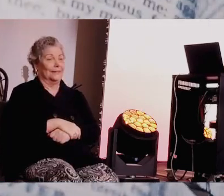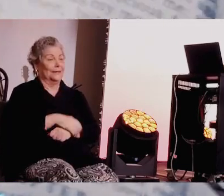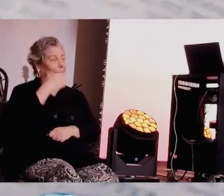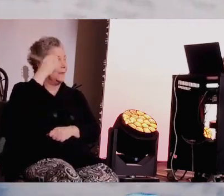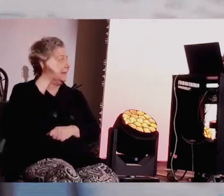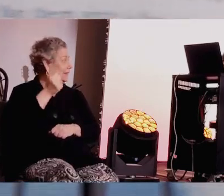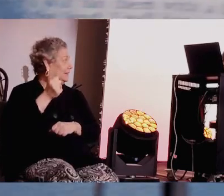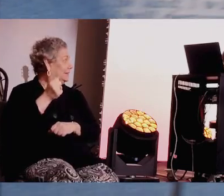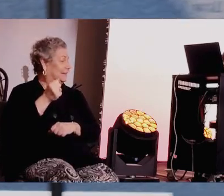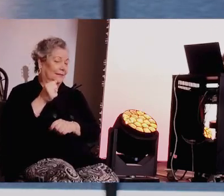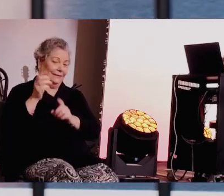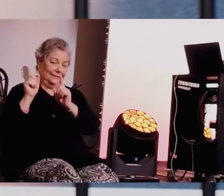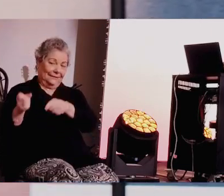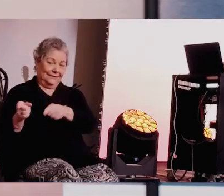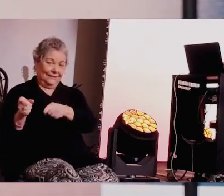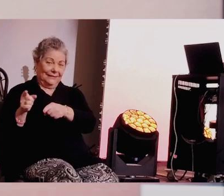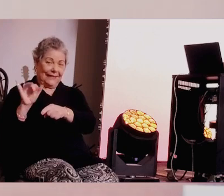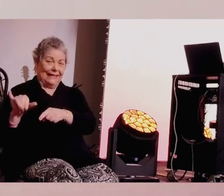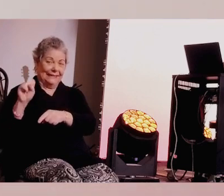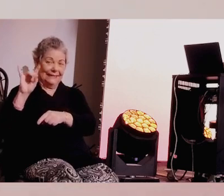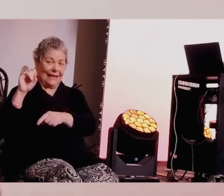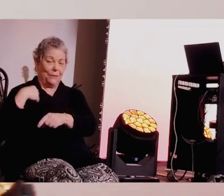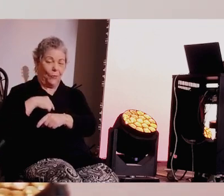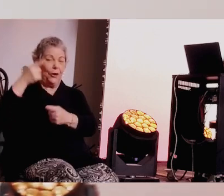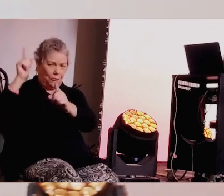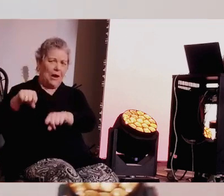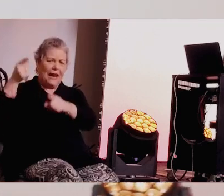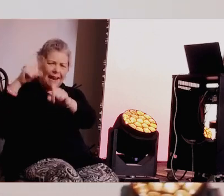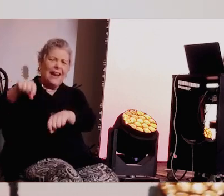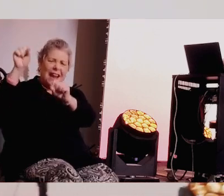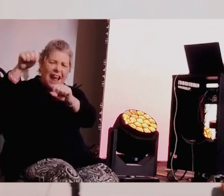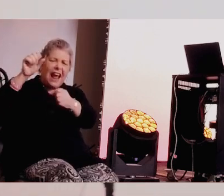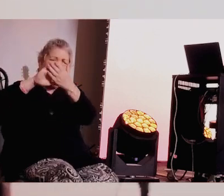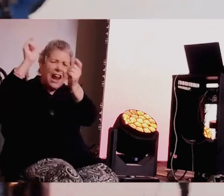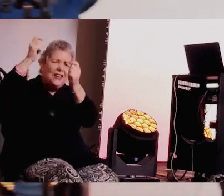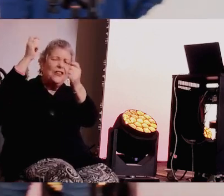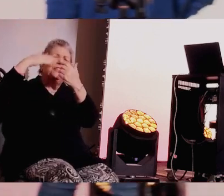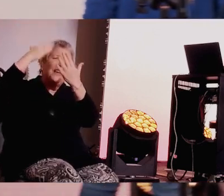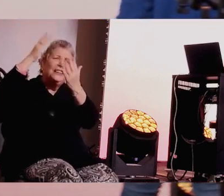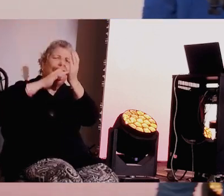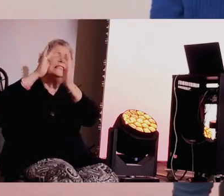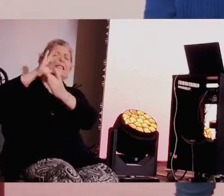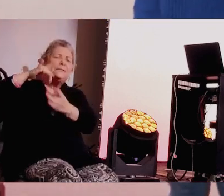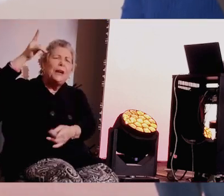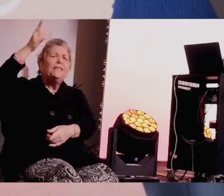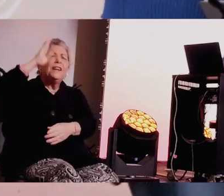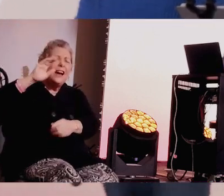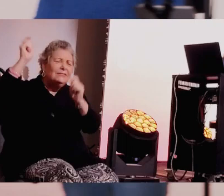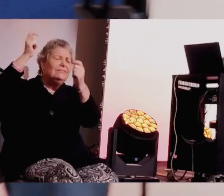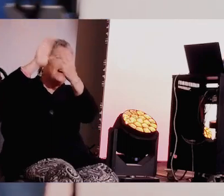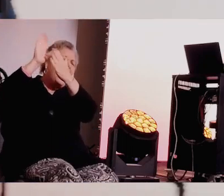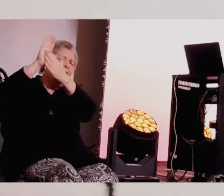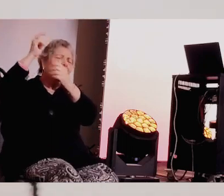Because over here on this side, we're agreeing. We're like, yes, hallelujah. Thank you, Jesus. Spirit of God is moving.